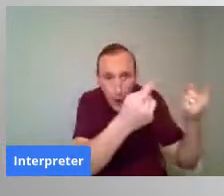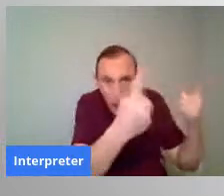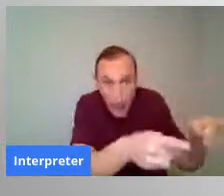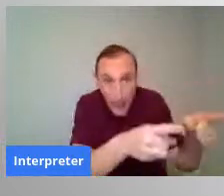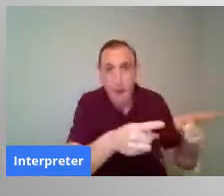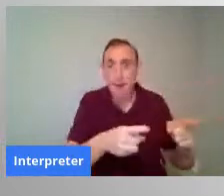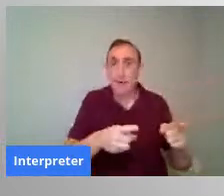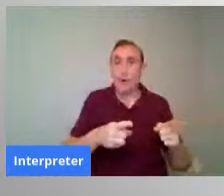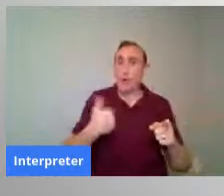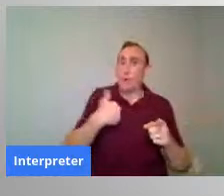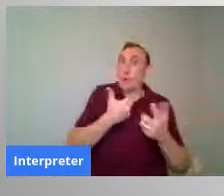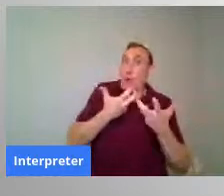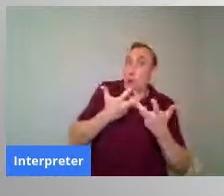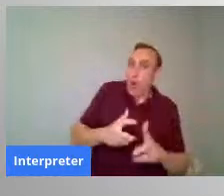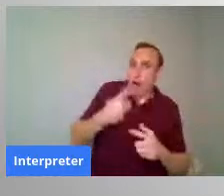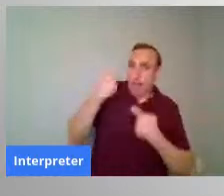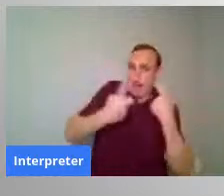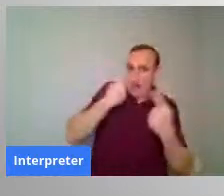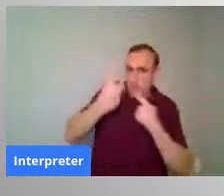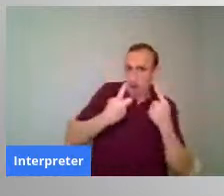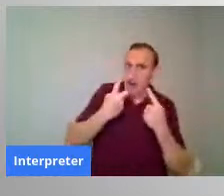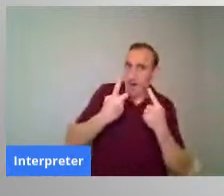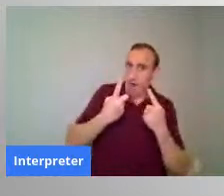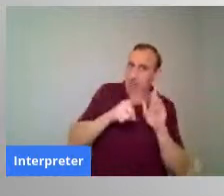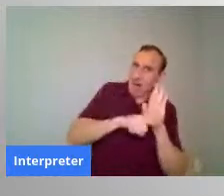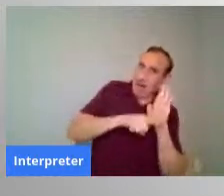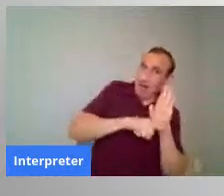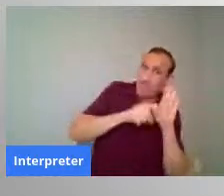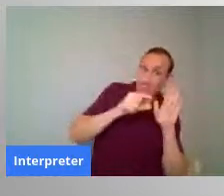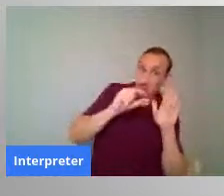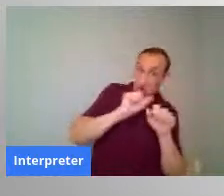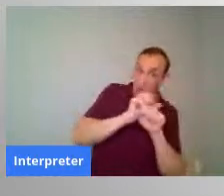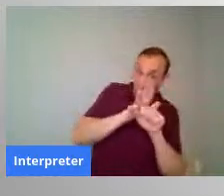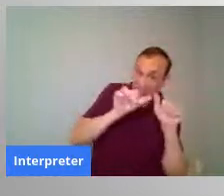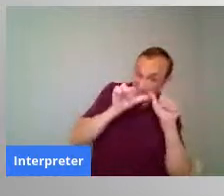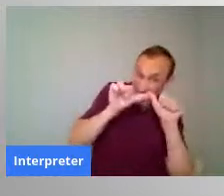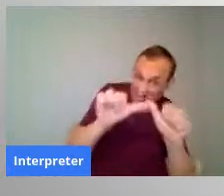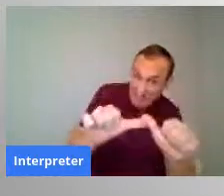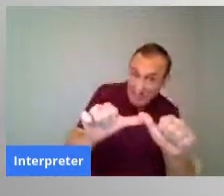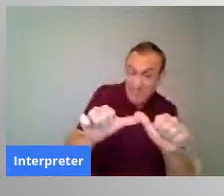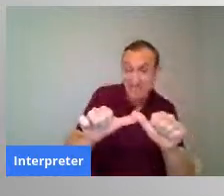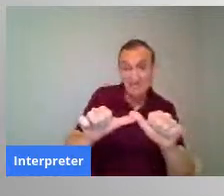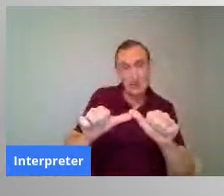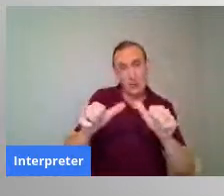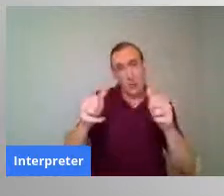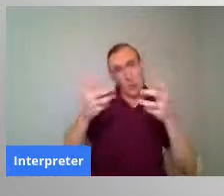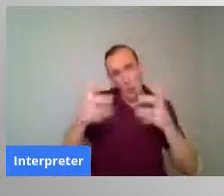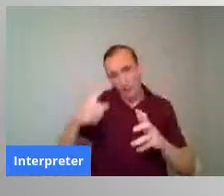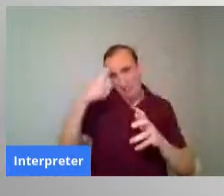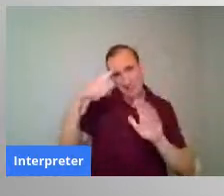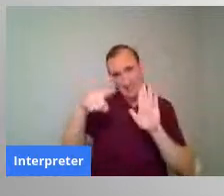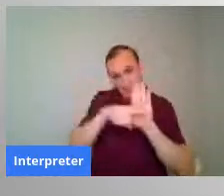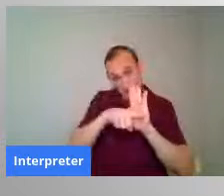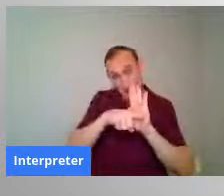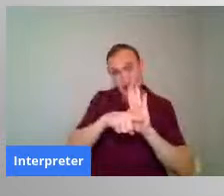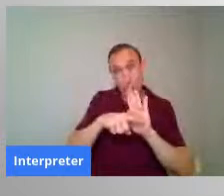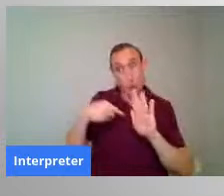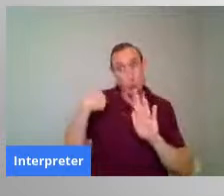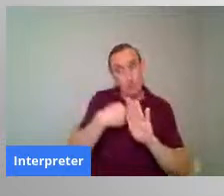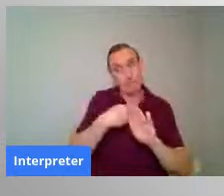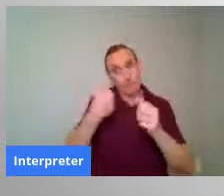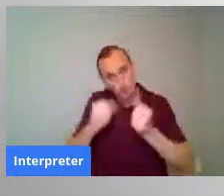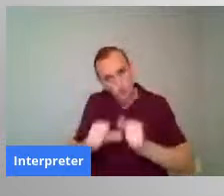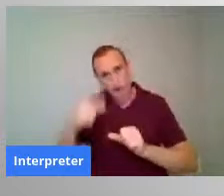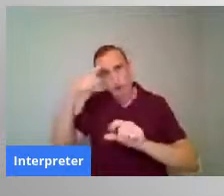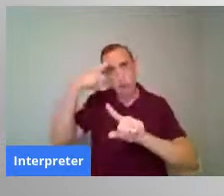we want to think about, but we are all being very optimistic that we're going to be able to carry on as usual very soon. And I just